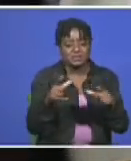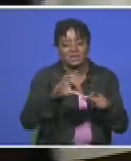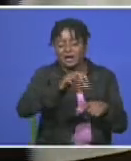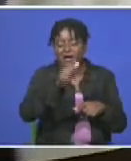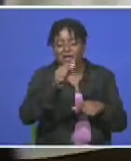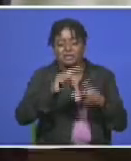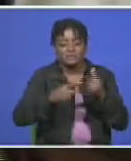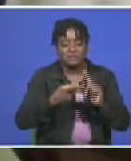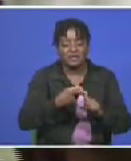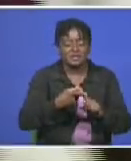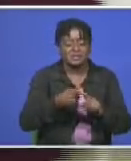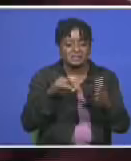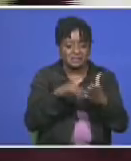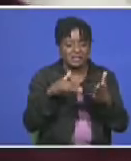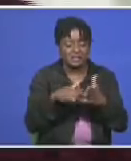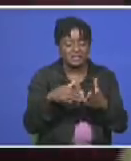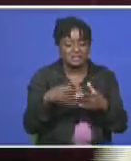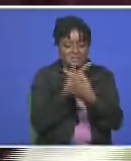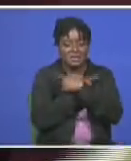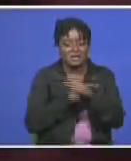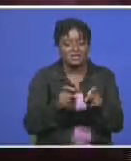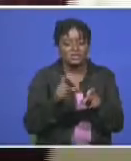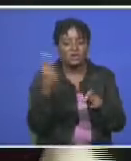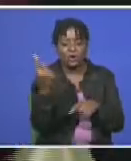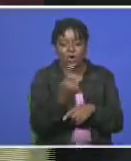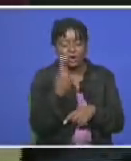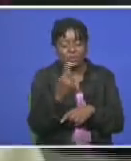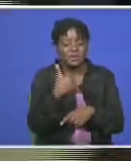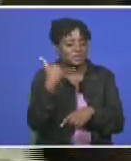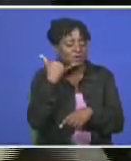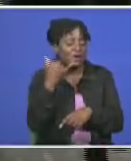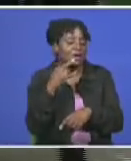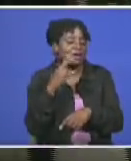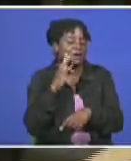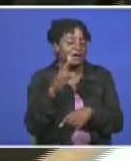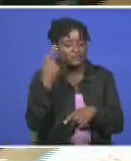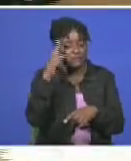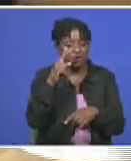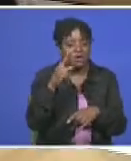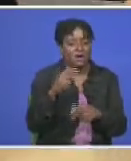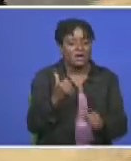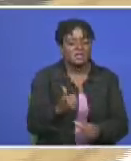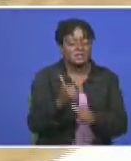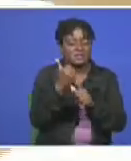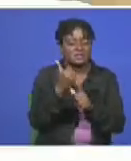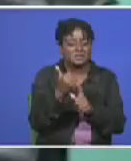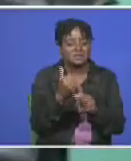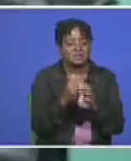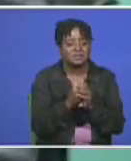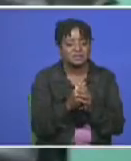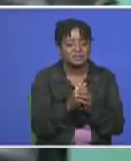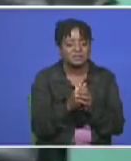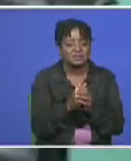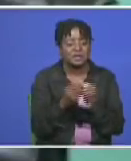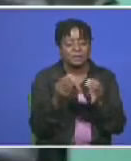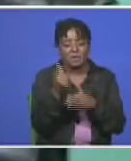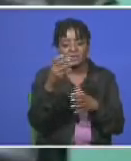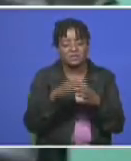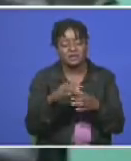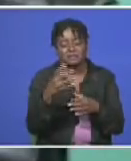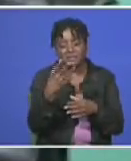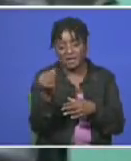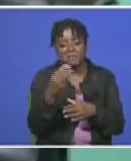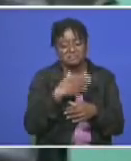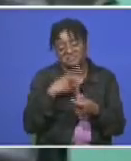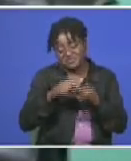studying Spanish always call on her for assistance. It's an opportunity she says she could never pass up. Most of them, they ask